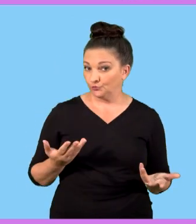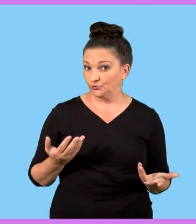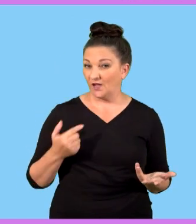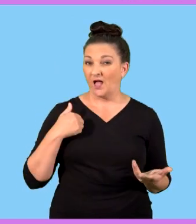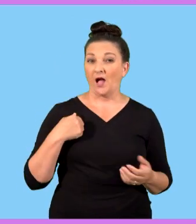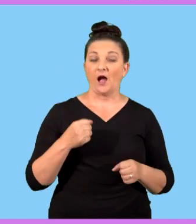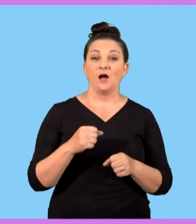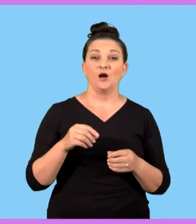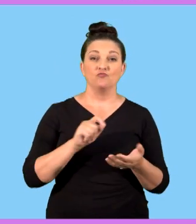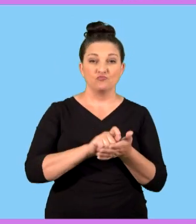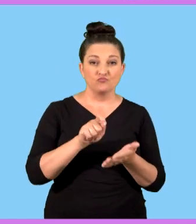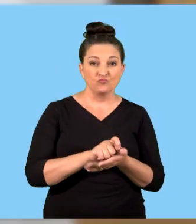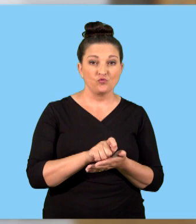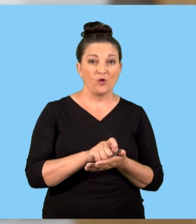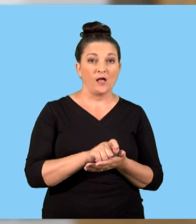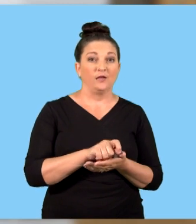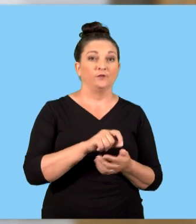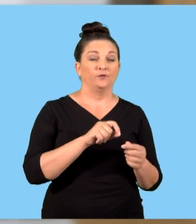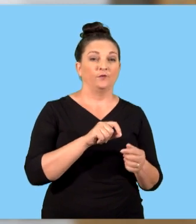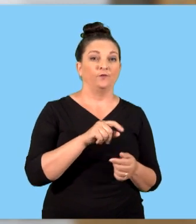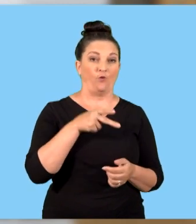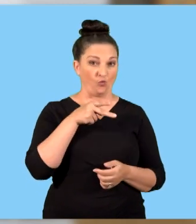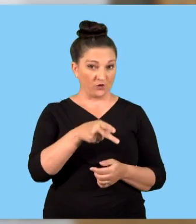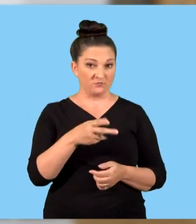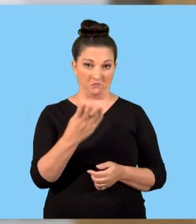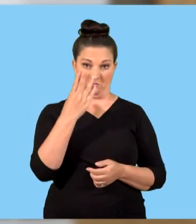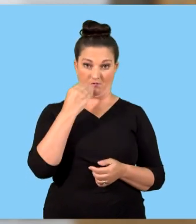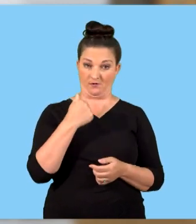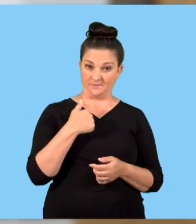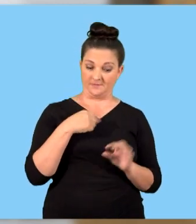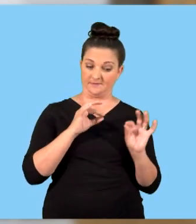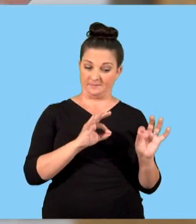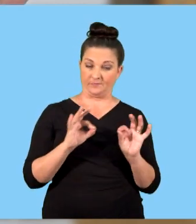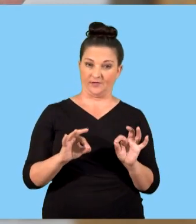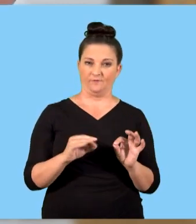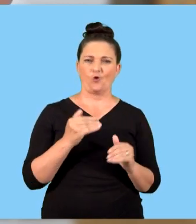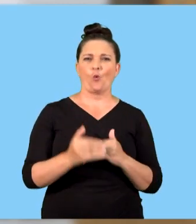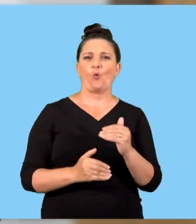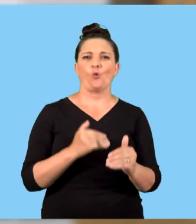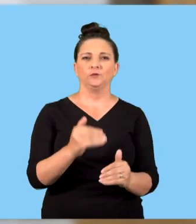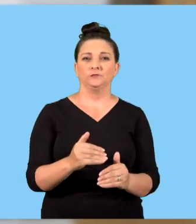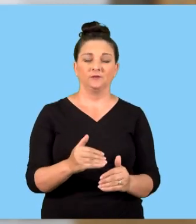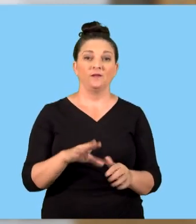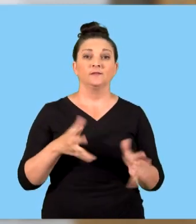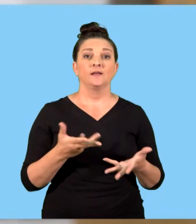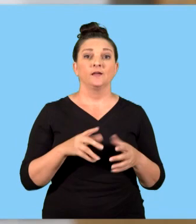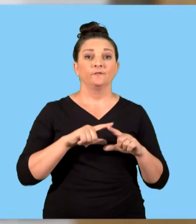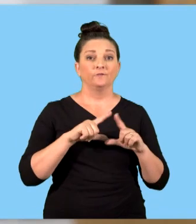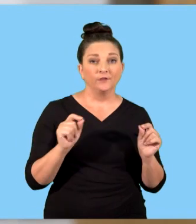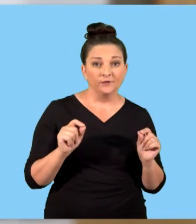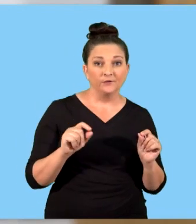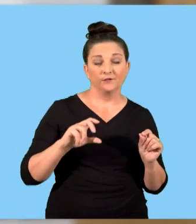I wrote them in the ratio as is asked of me in that specific order. And then thereafter,